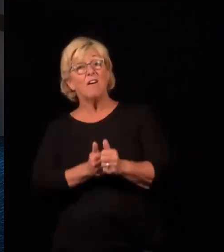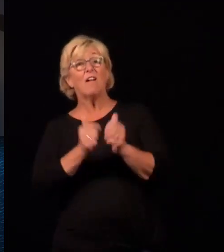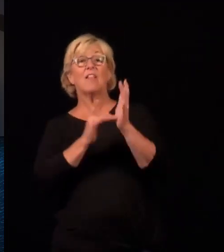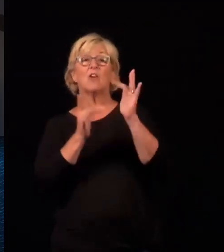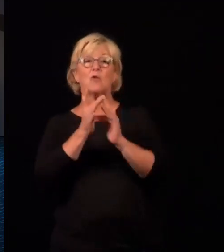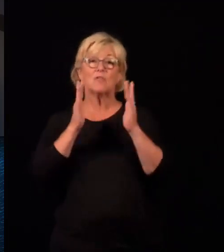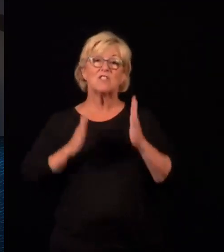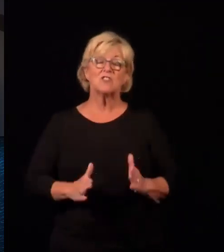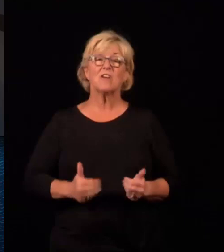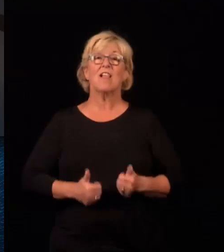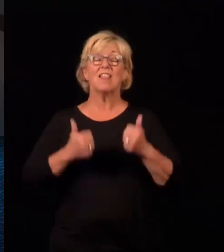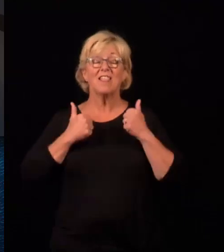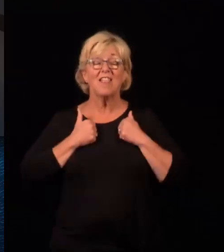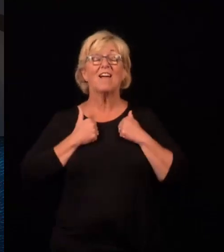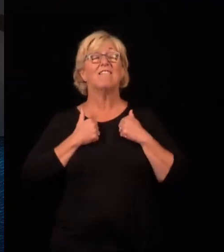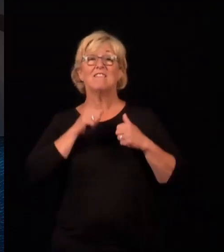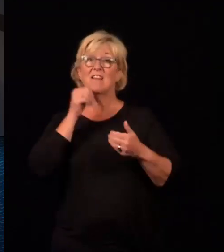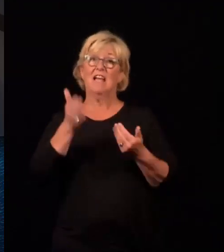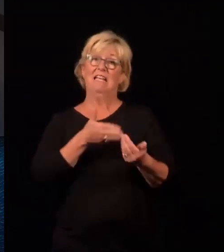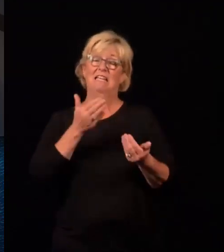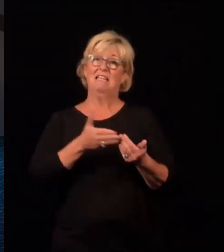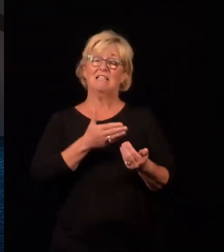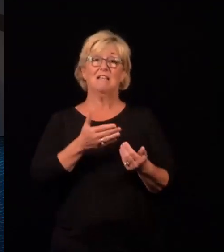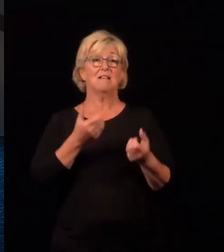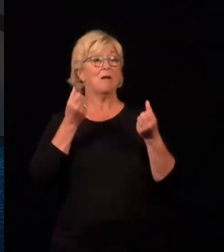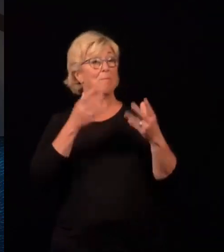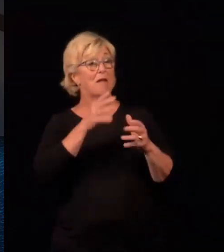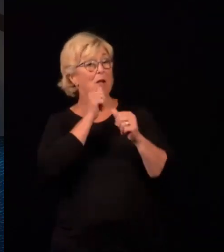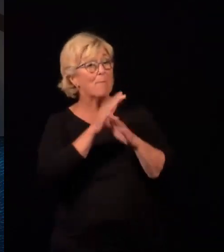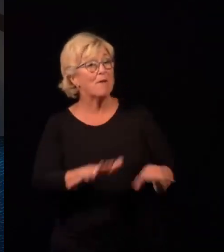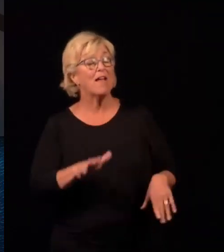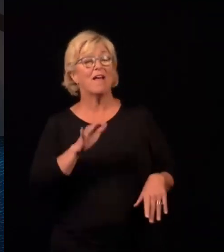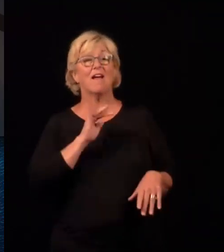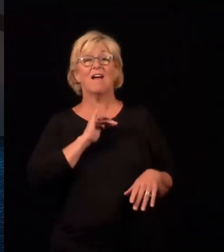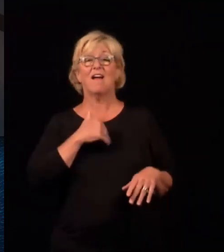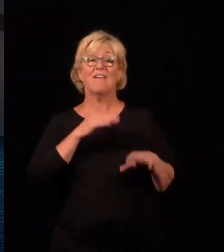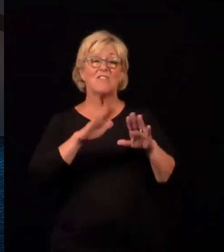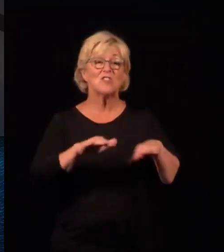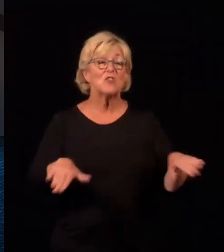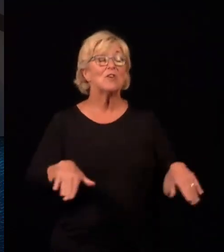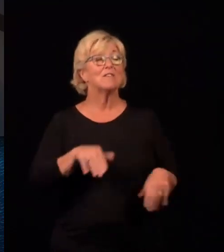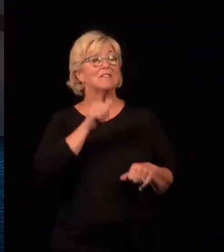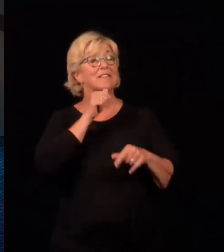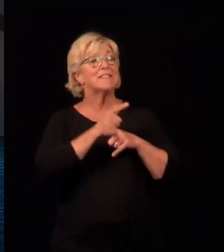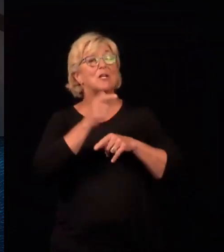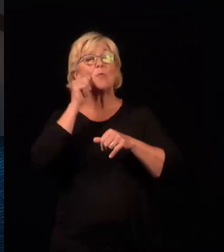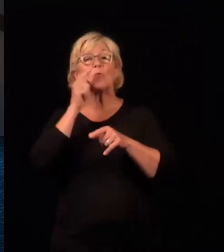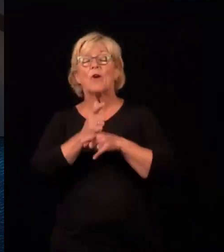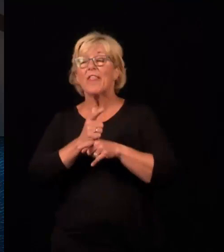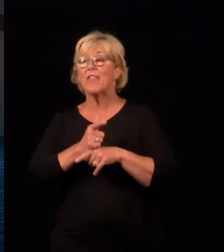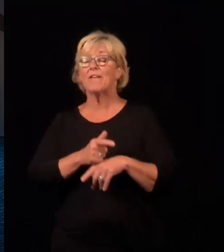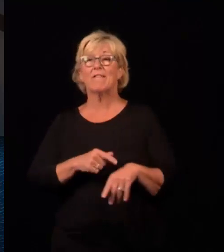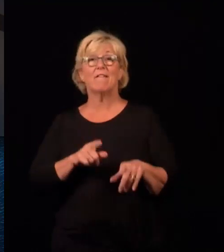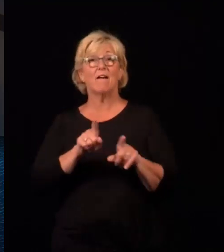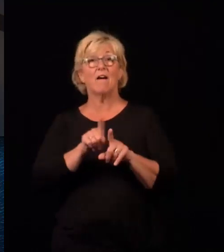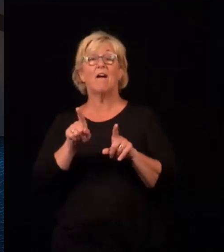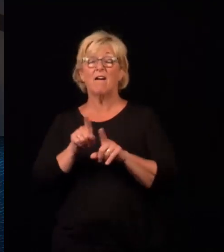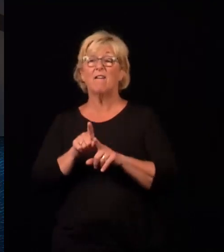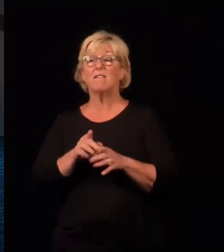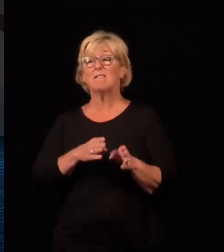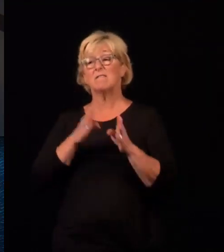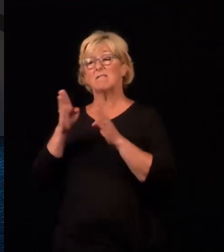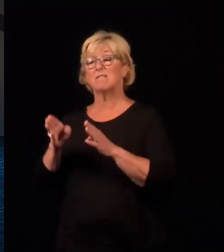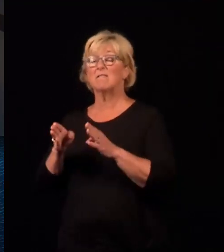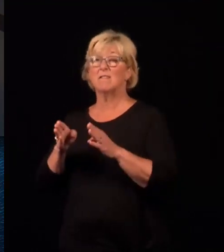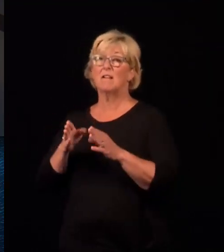There's been many, many blessings in my life, my children, my brothers and sisters, and there's also been very, very